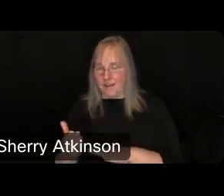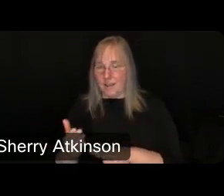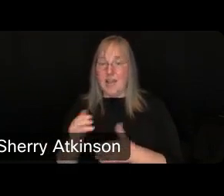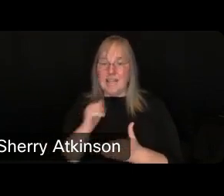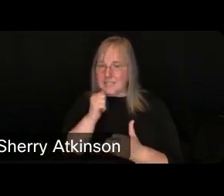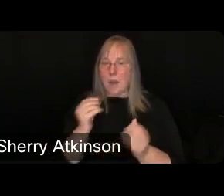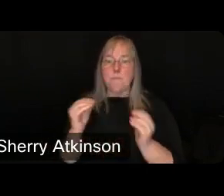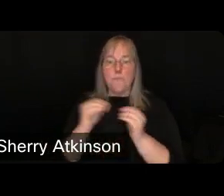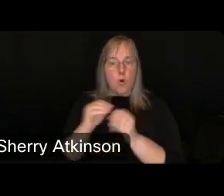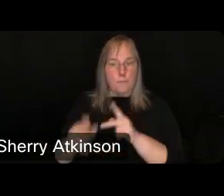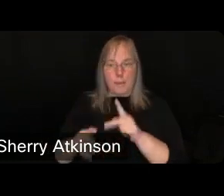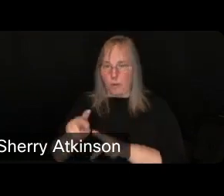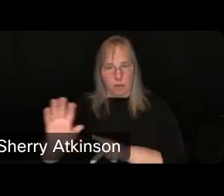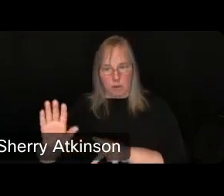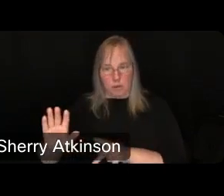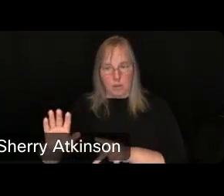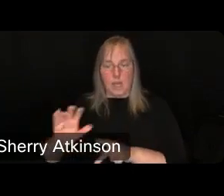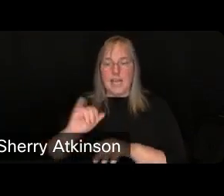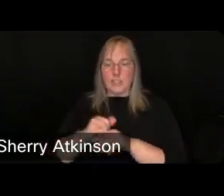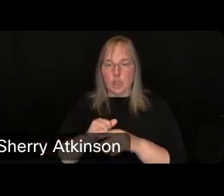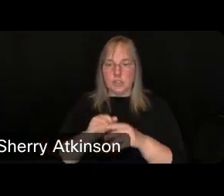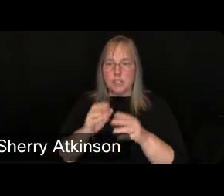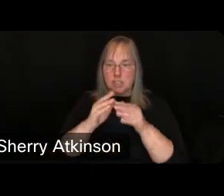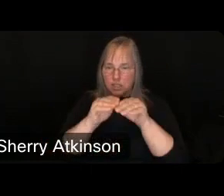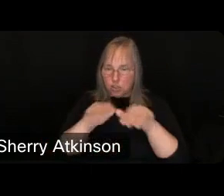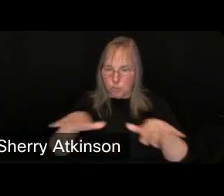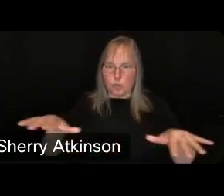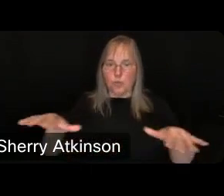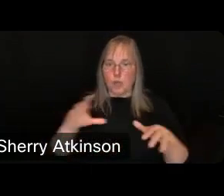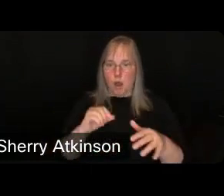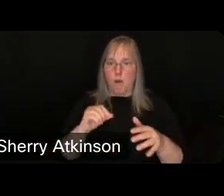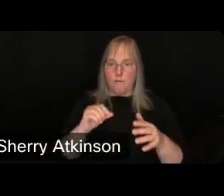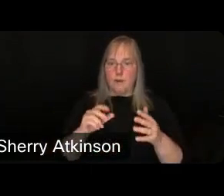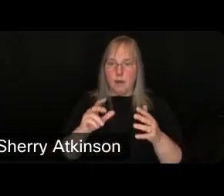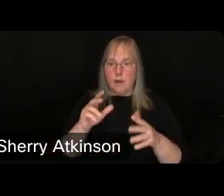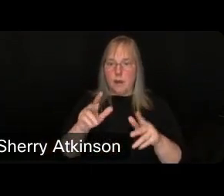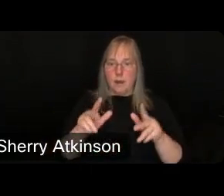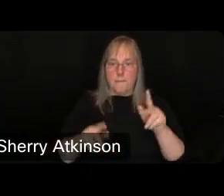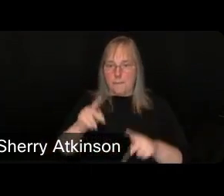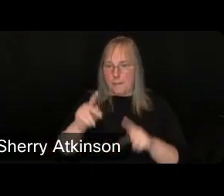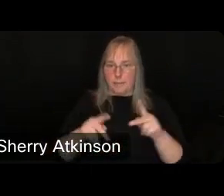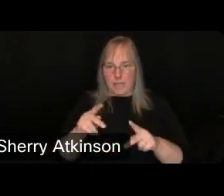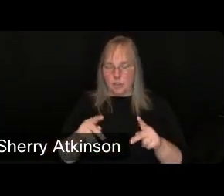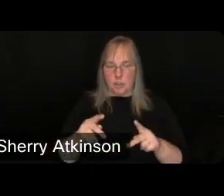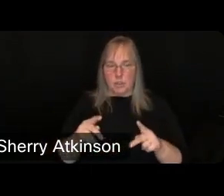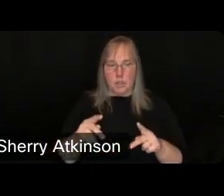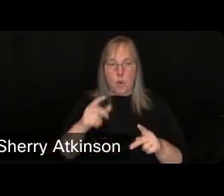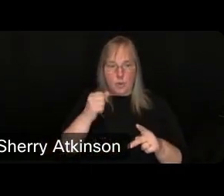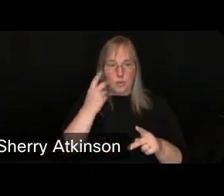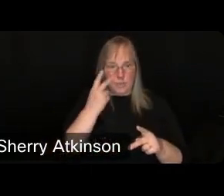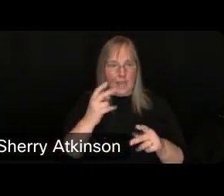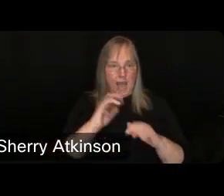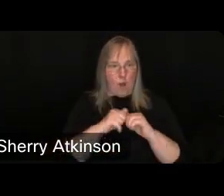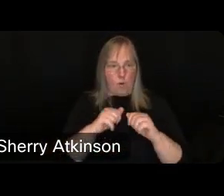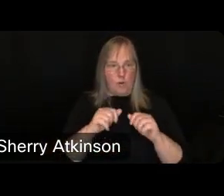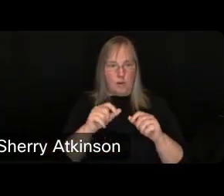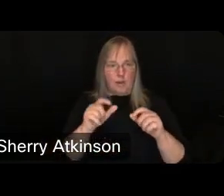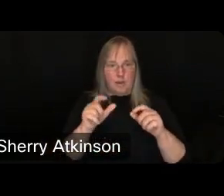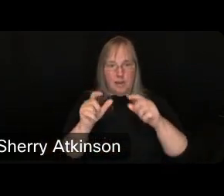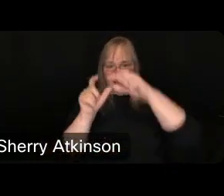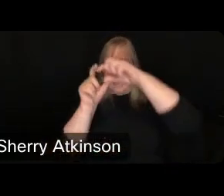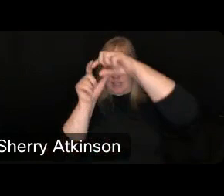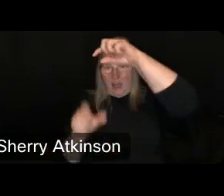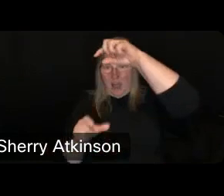the distribution of the population. So when you look at the way these lines work out, the boxes,